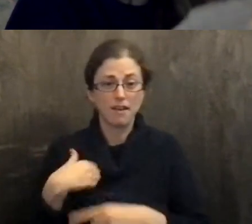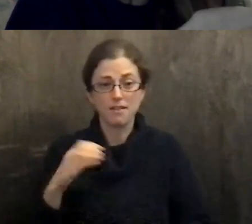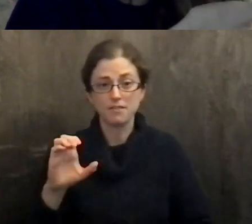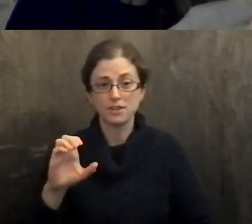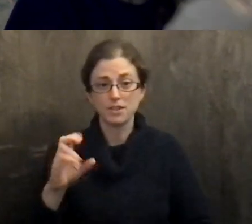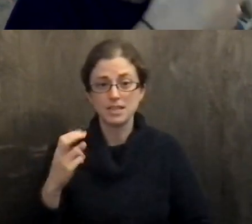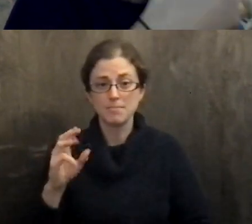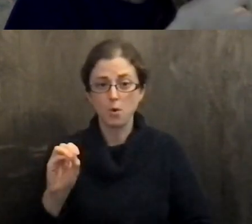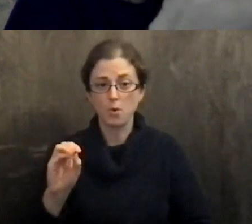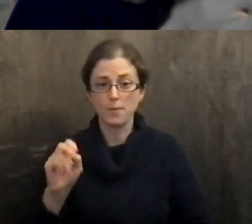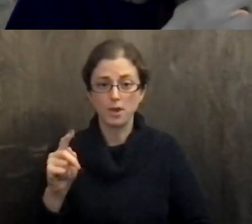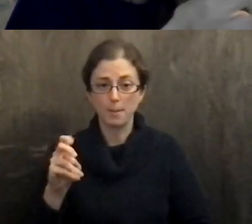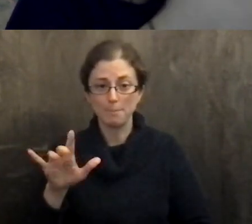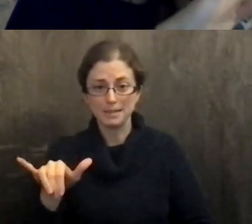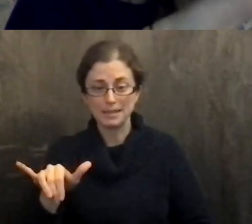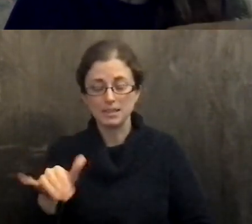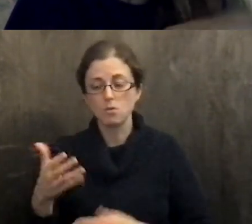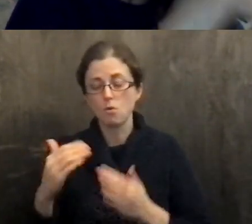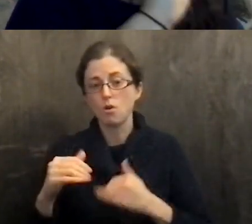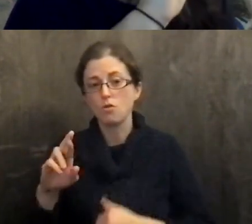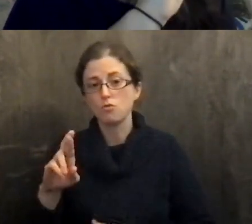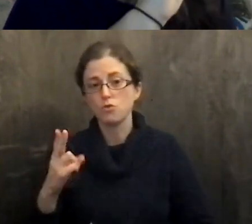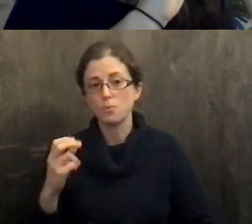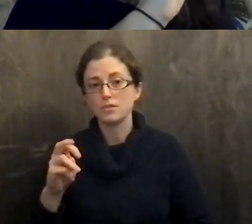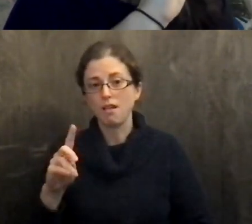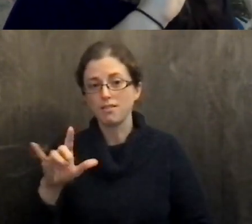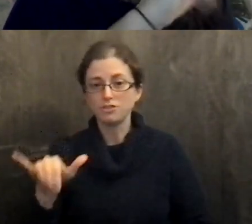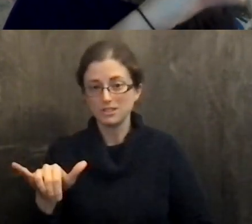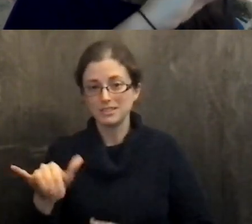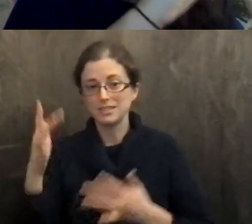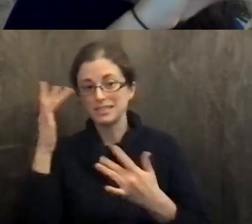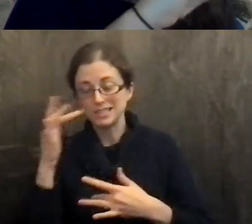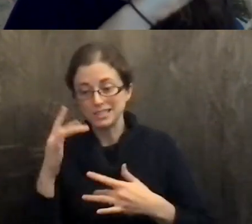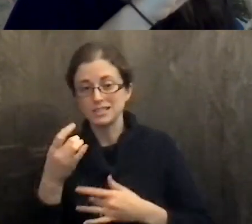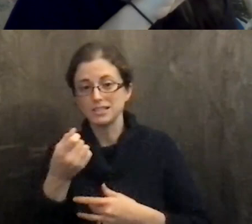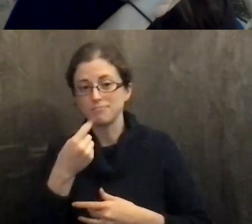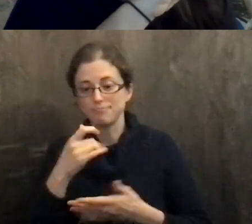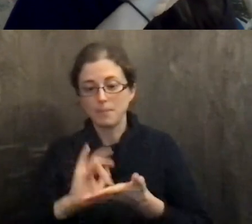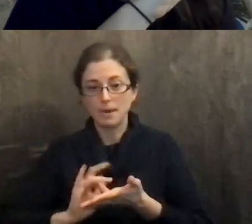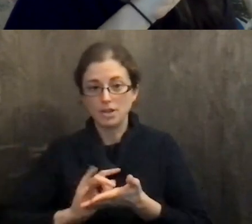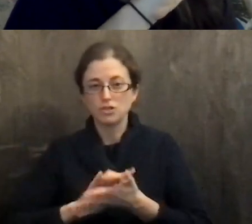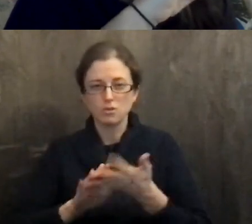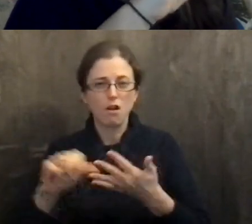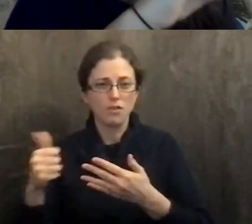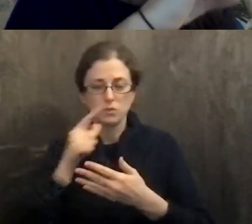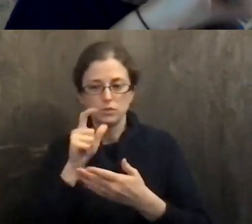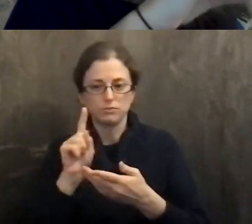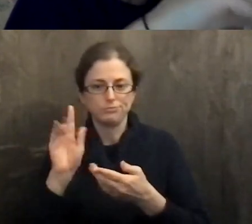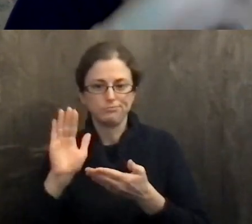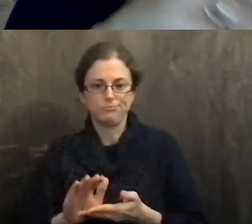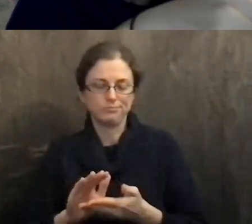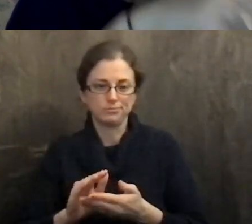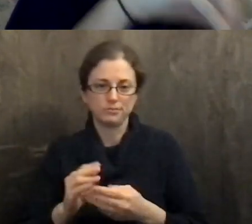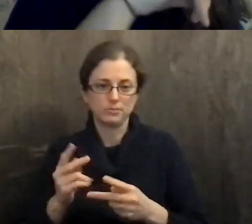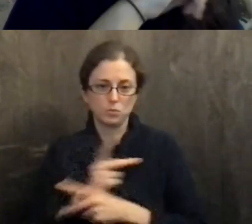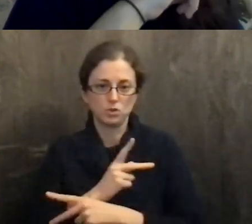rheumatologic diseases or other medications that suppress the immune system, we know that those patients tend to respond